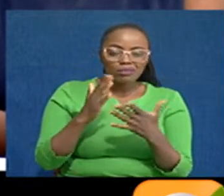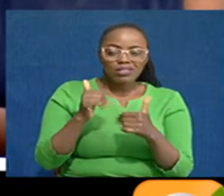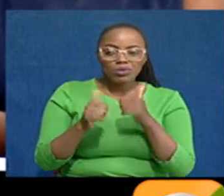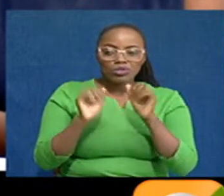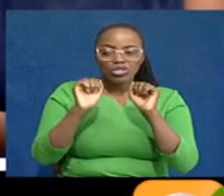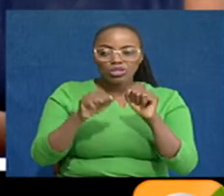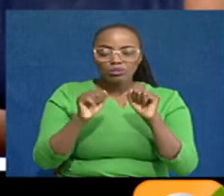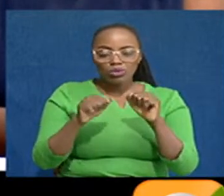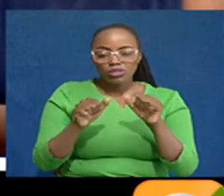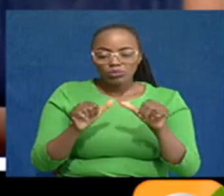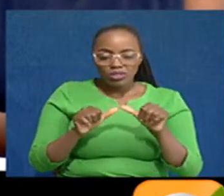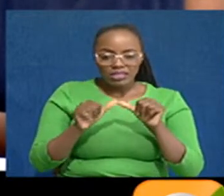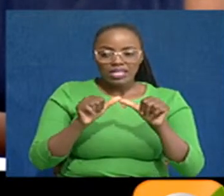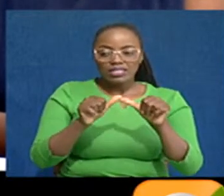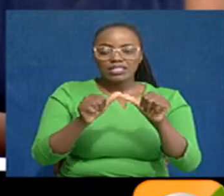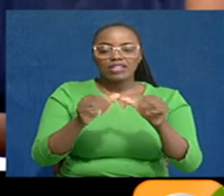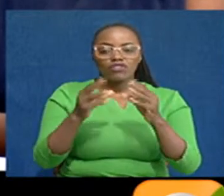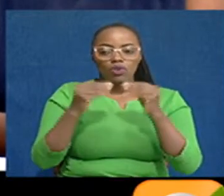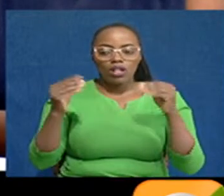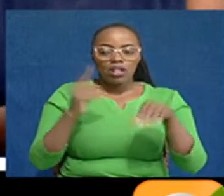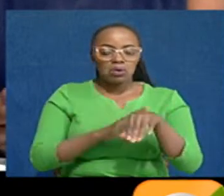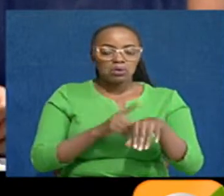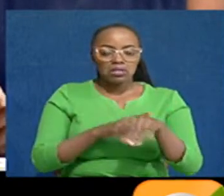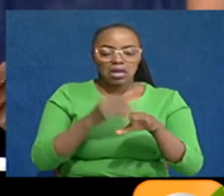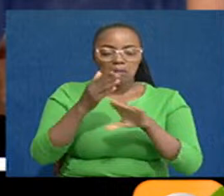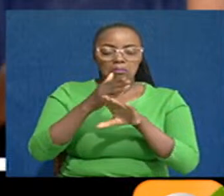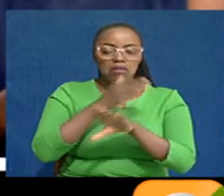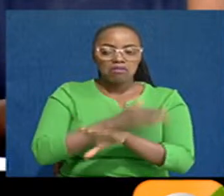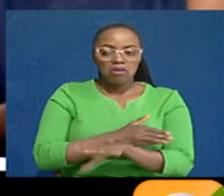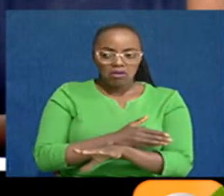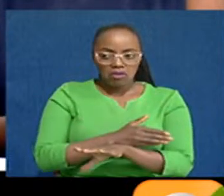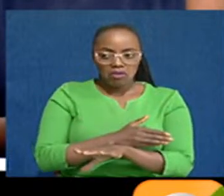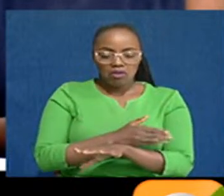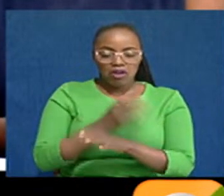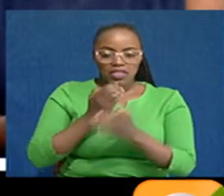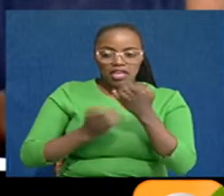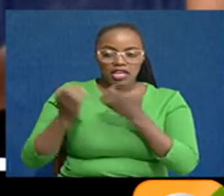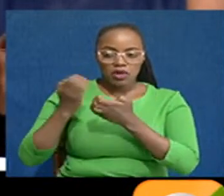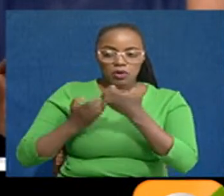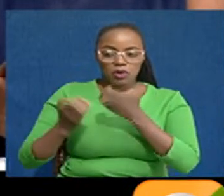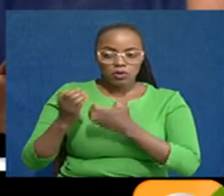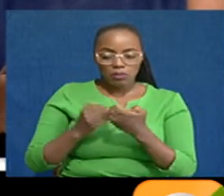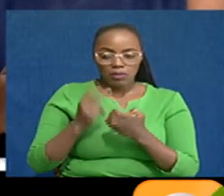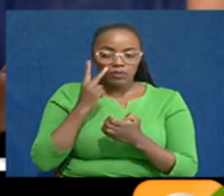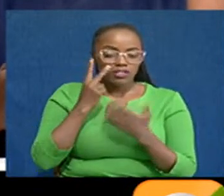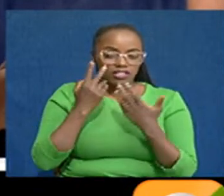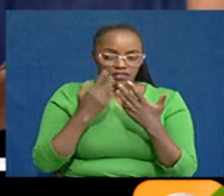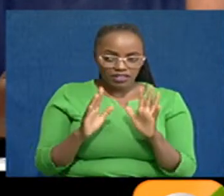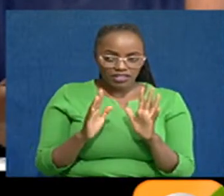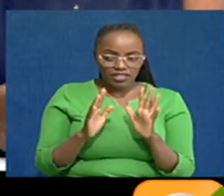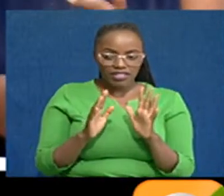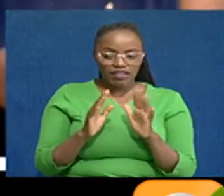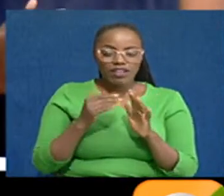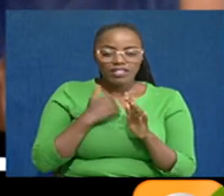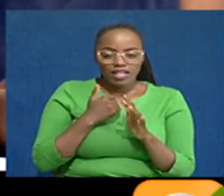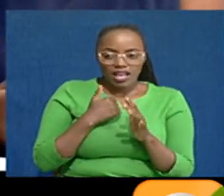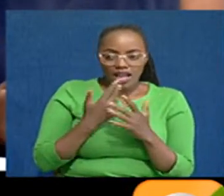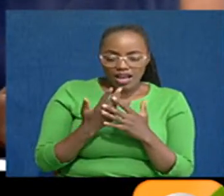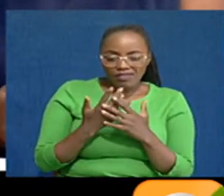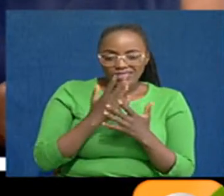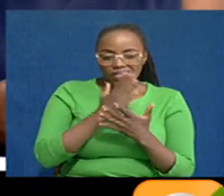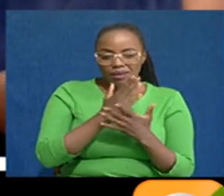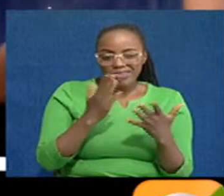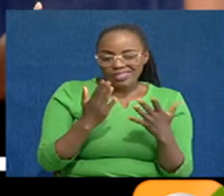can be sustained for long before then the economy, as we've seen, it really is a chicken and